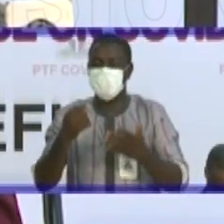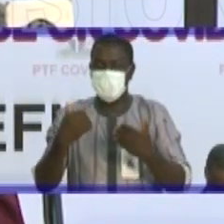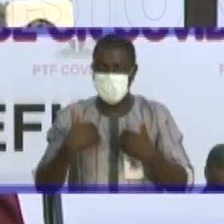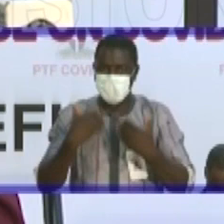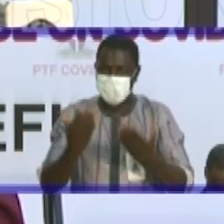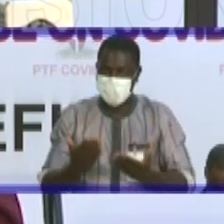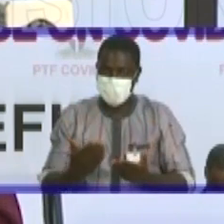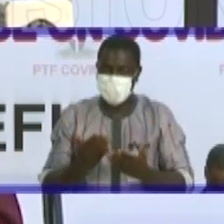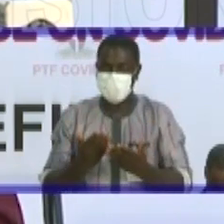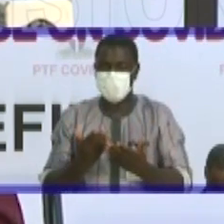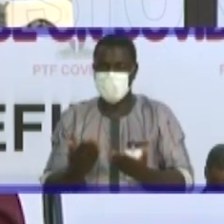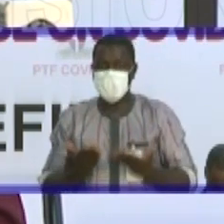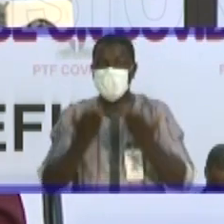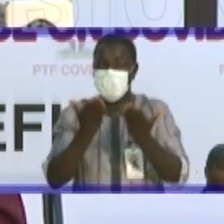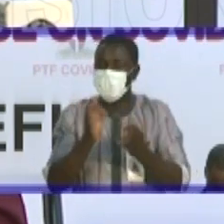The